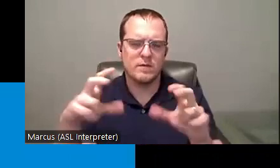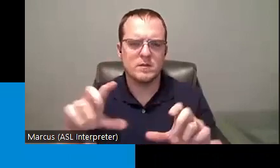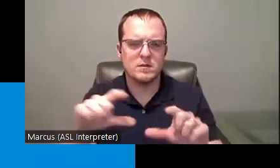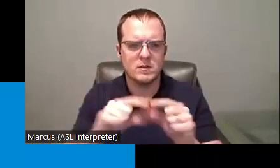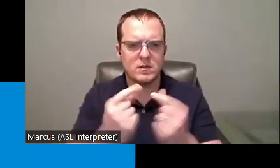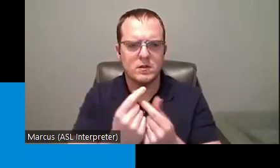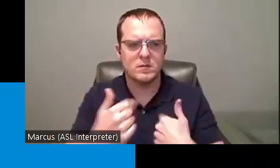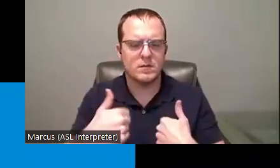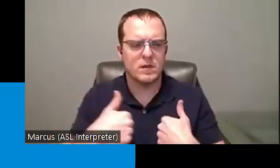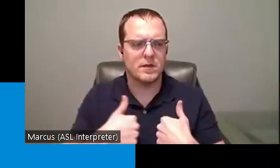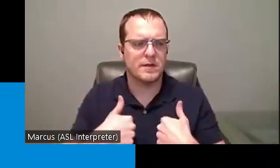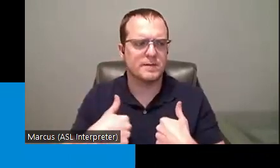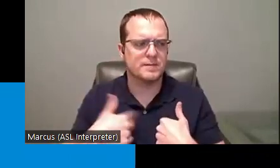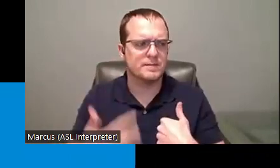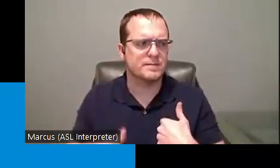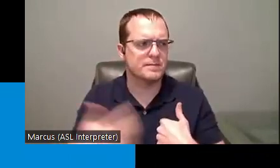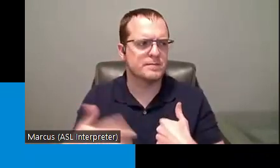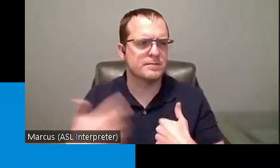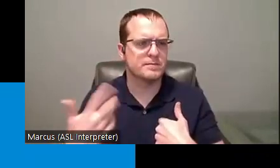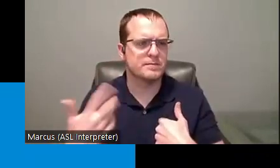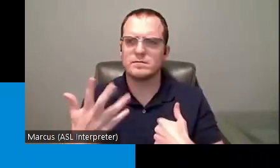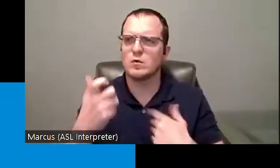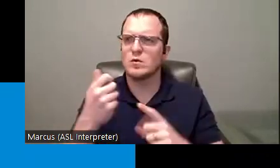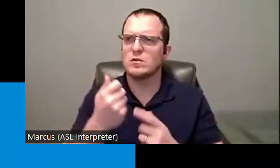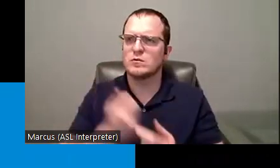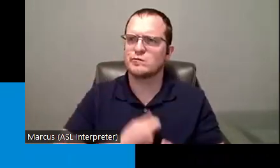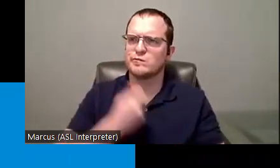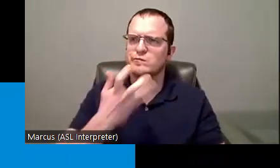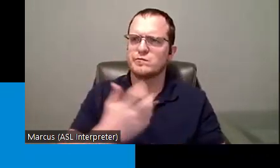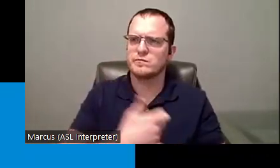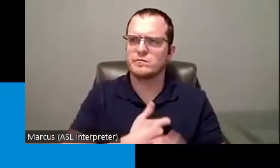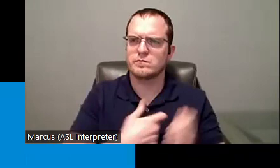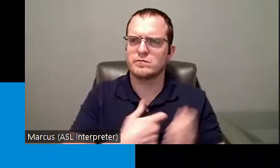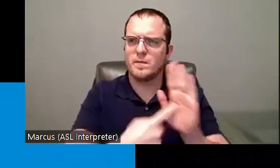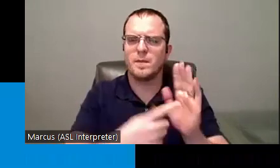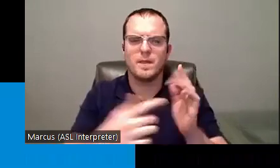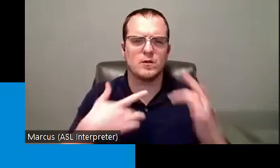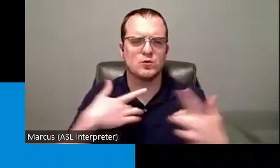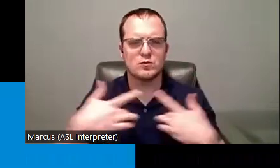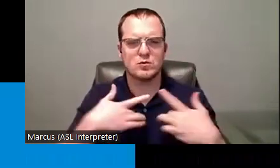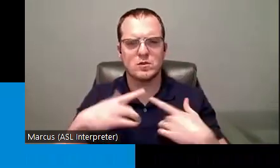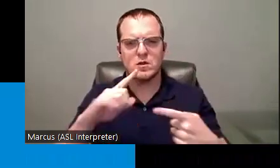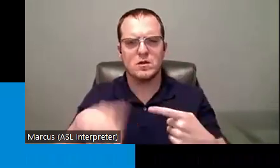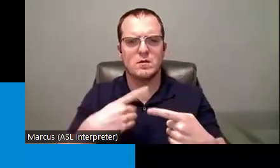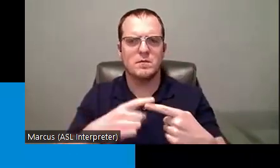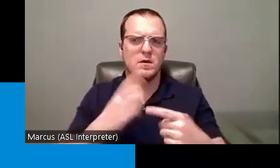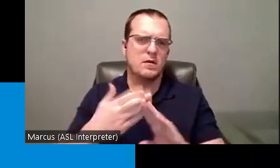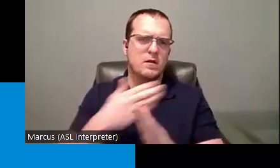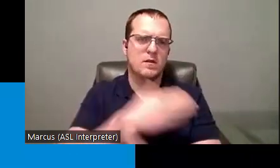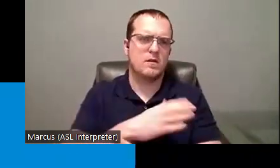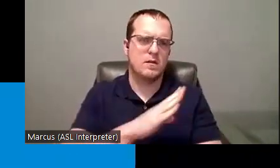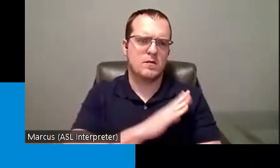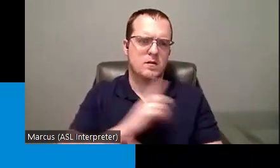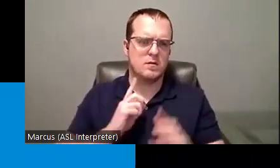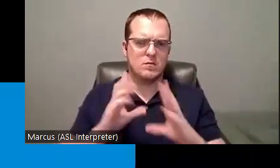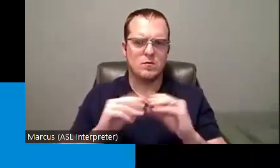I would like to express some concerns about the last board meeting of this